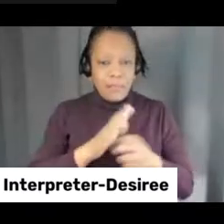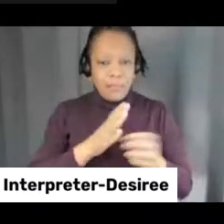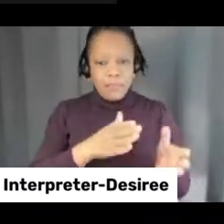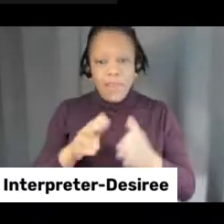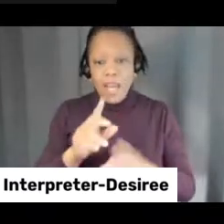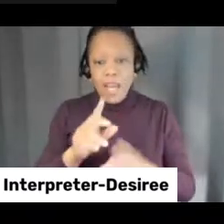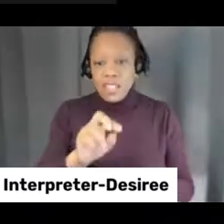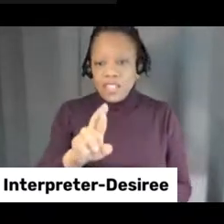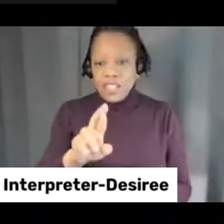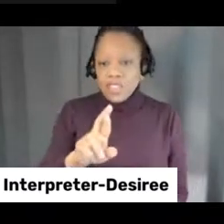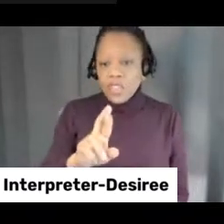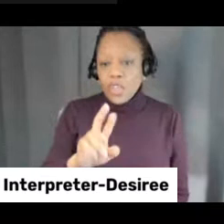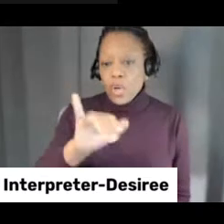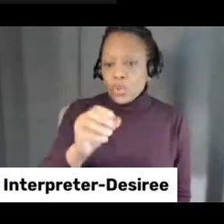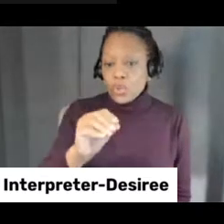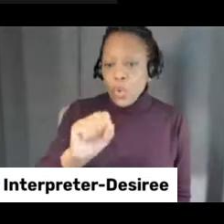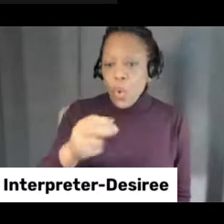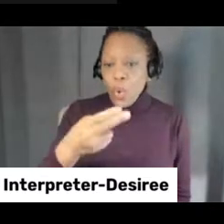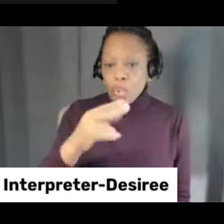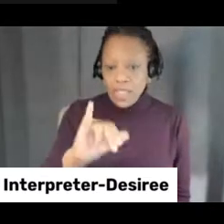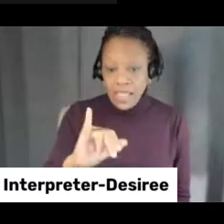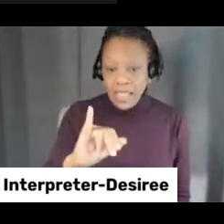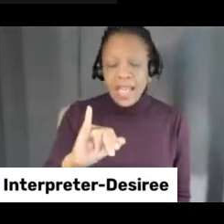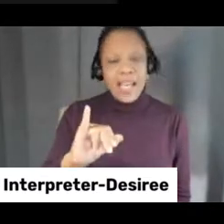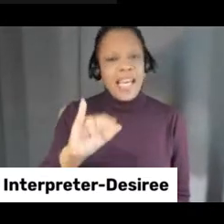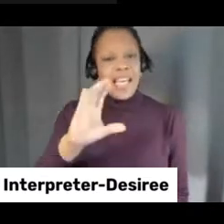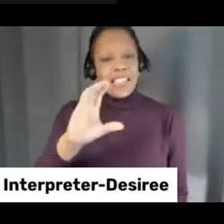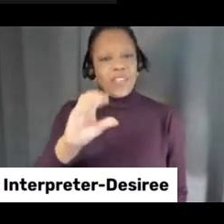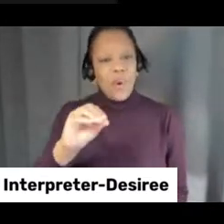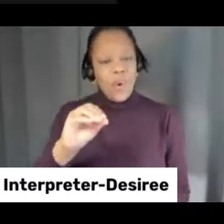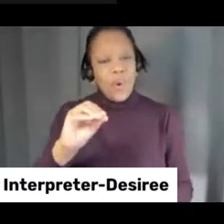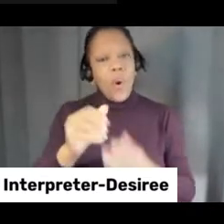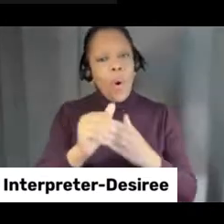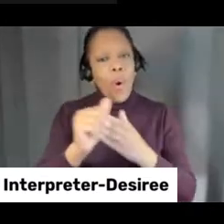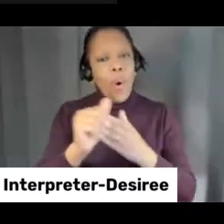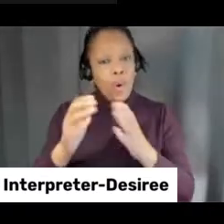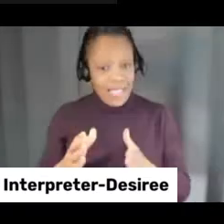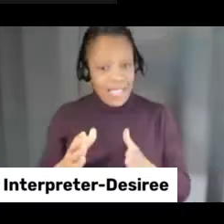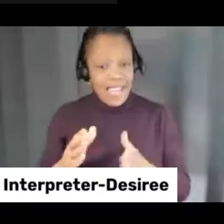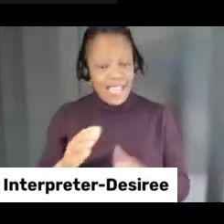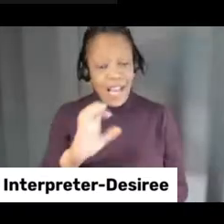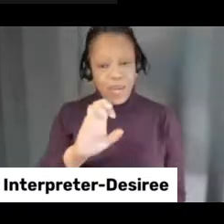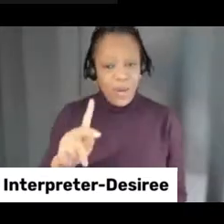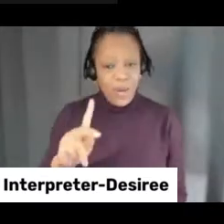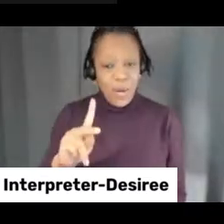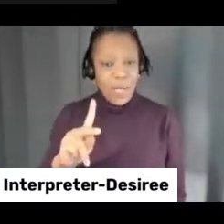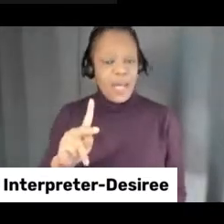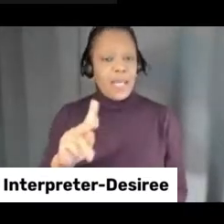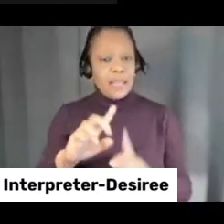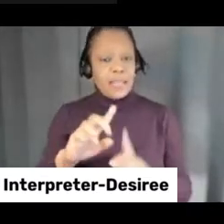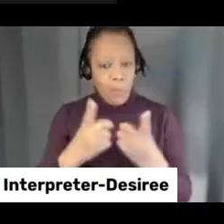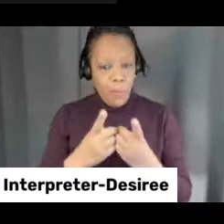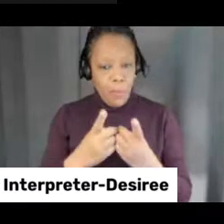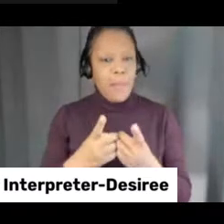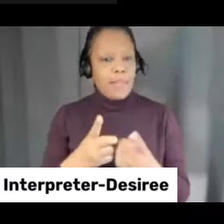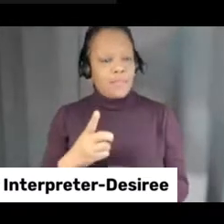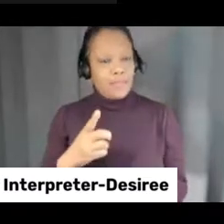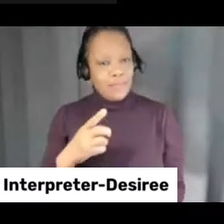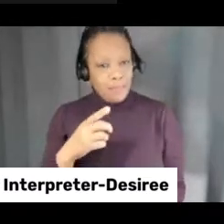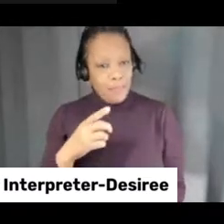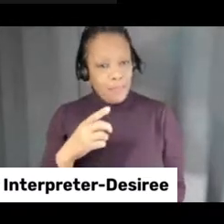Senior Medical Officer and co-lead of the Cook County Department of Public Health. Dr. Joshi oversees the Cook County